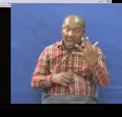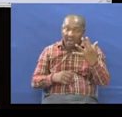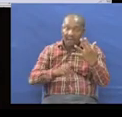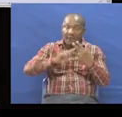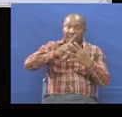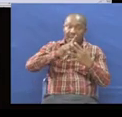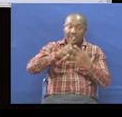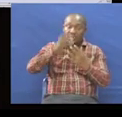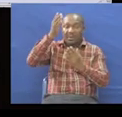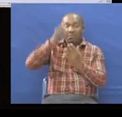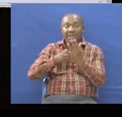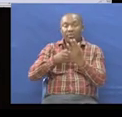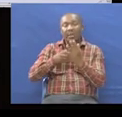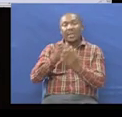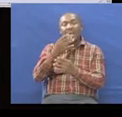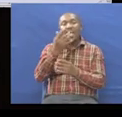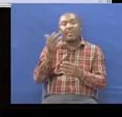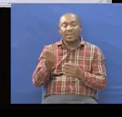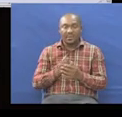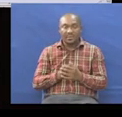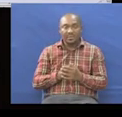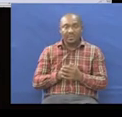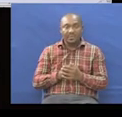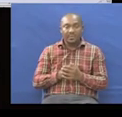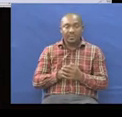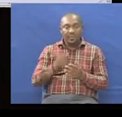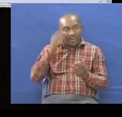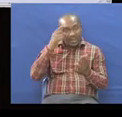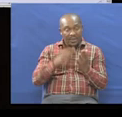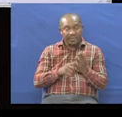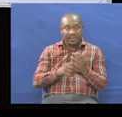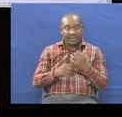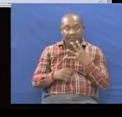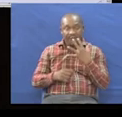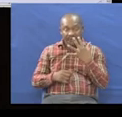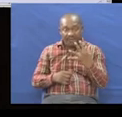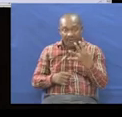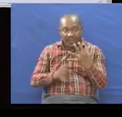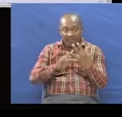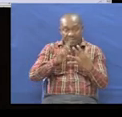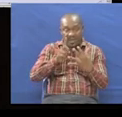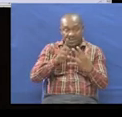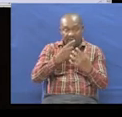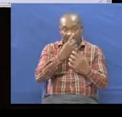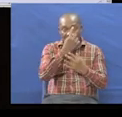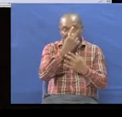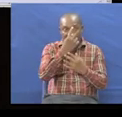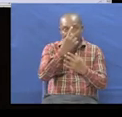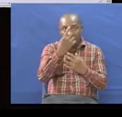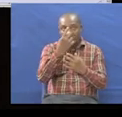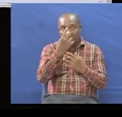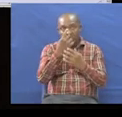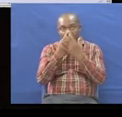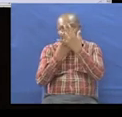minutes between two numbers. If from here up to number 1 there are 5 minutes, then from